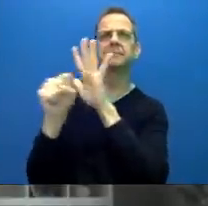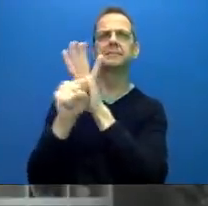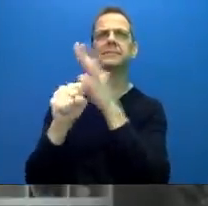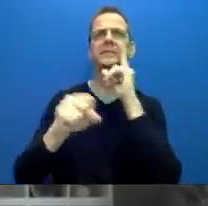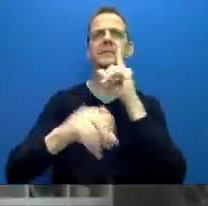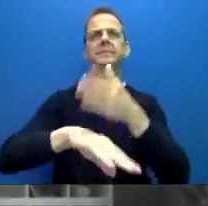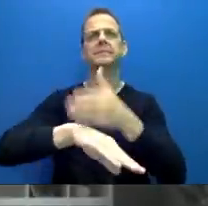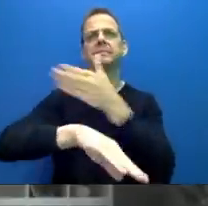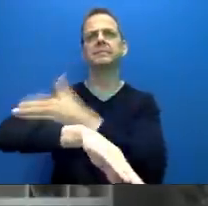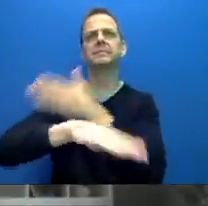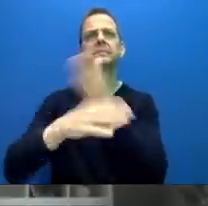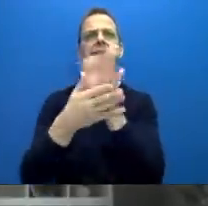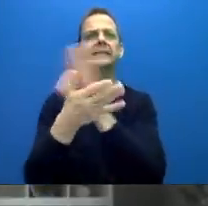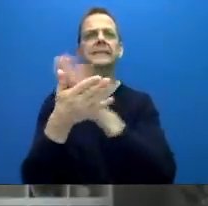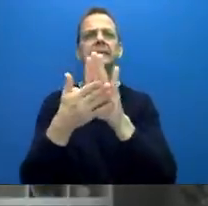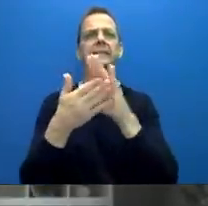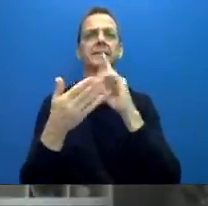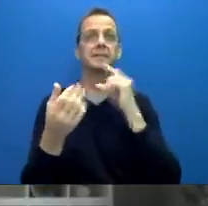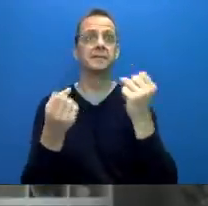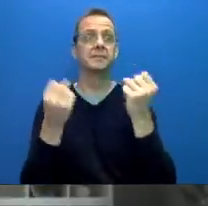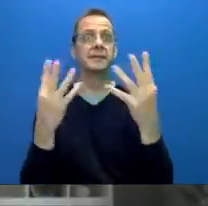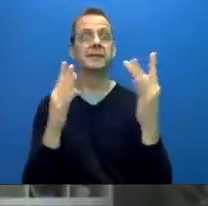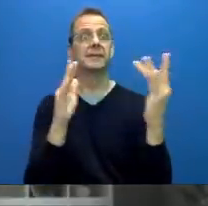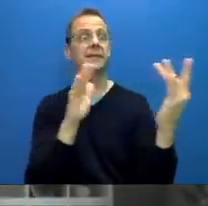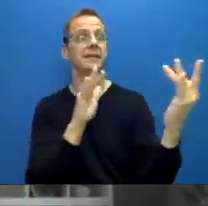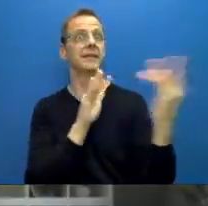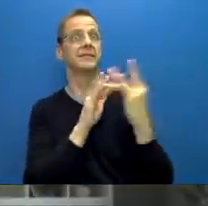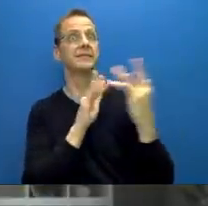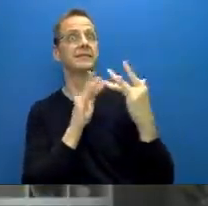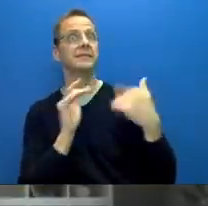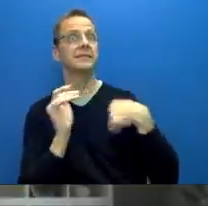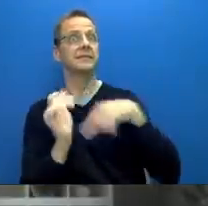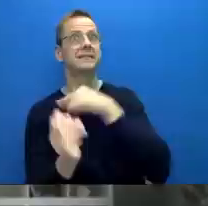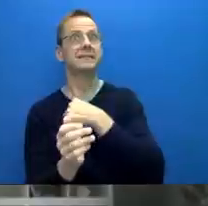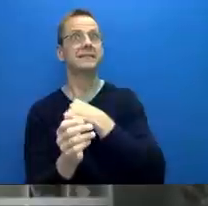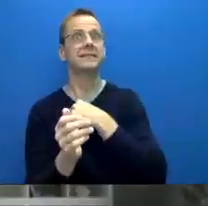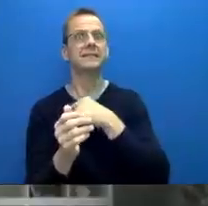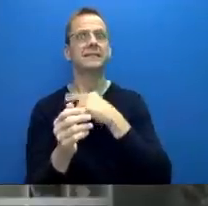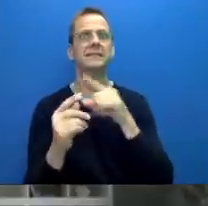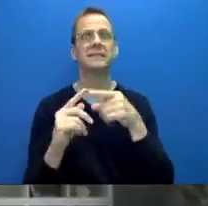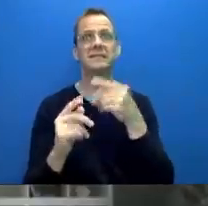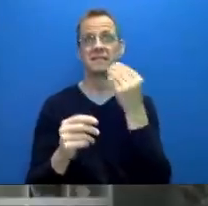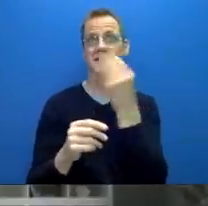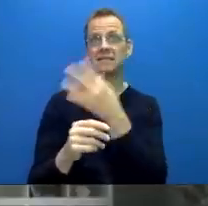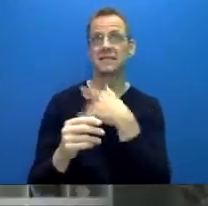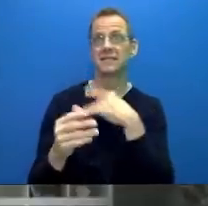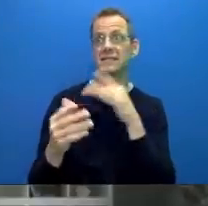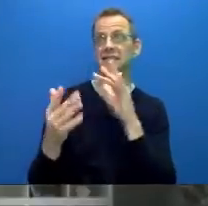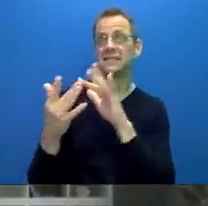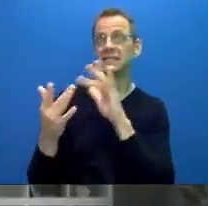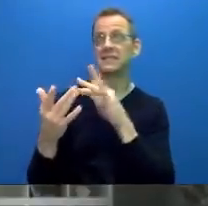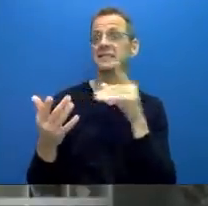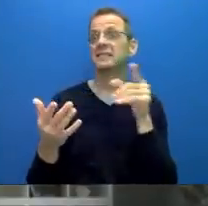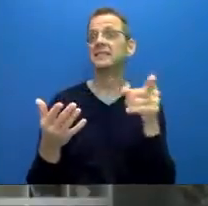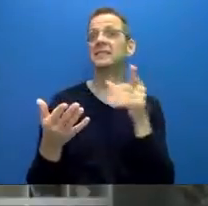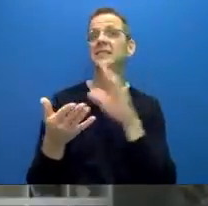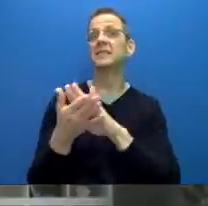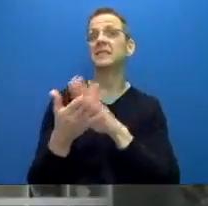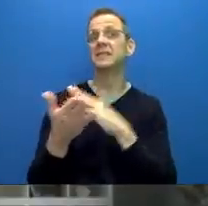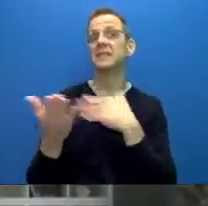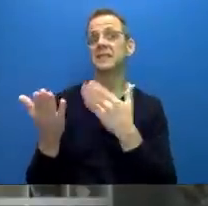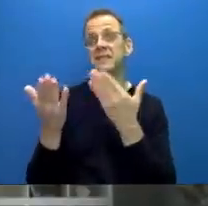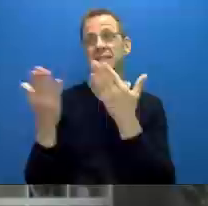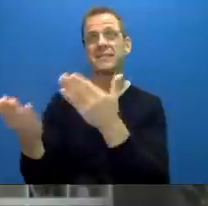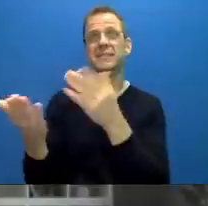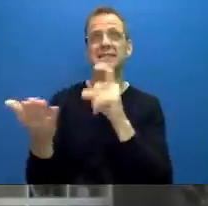purchase air purifiers that have just left, right, and center been politely declined. And they don't know where to go, who